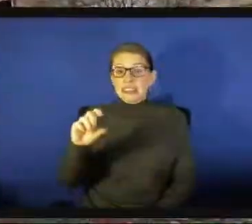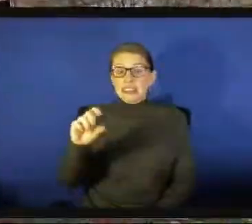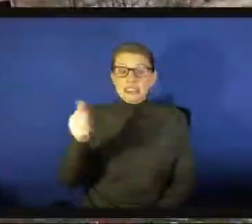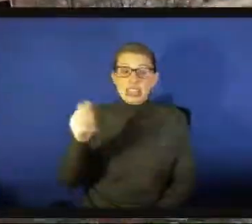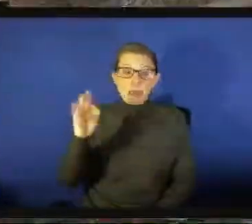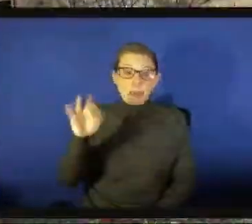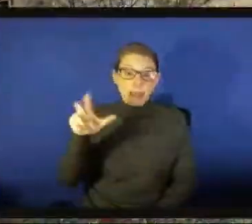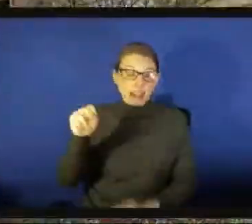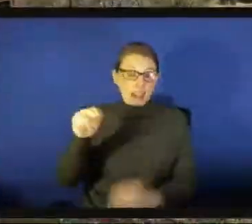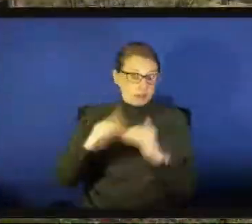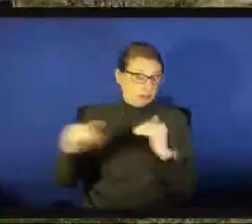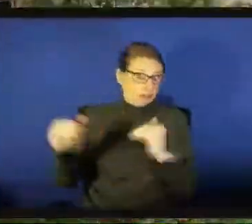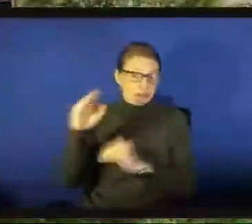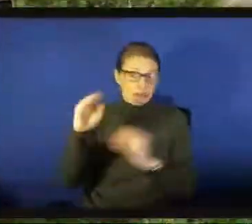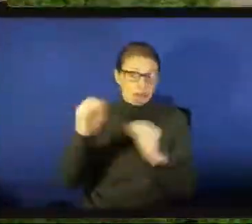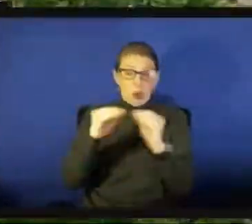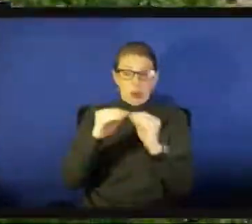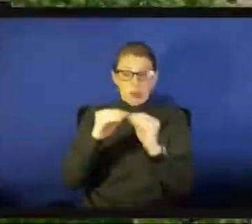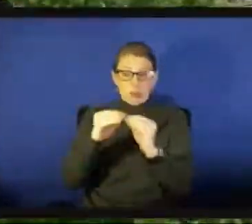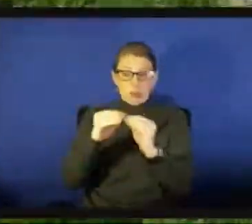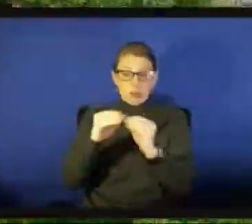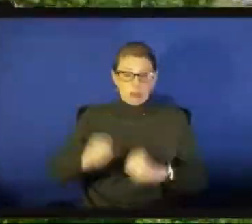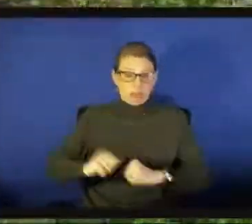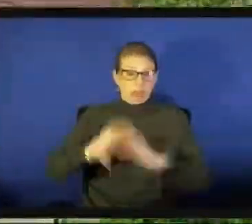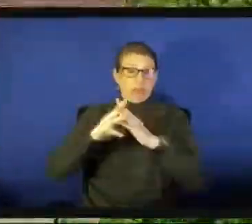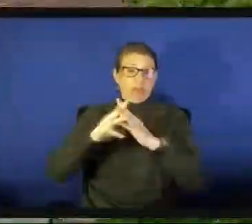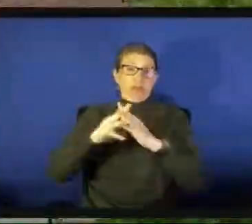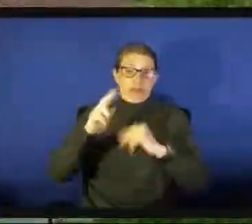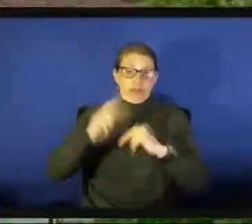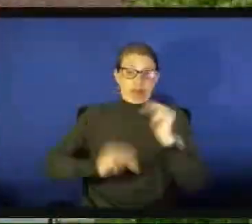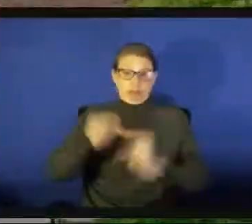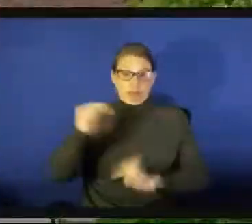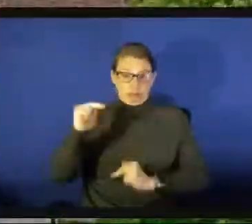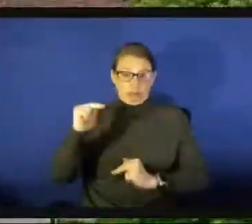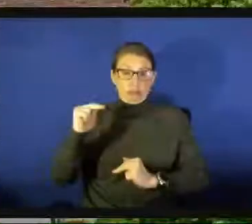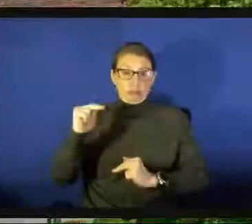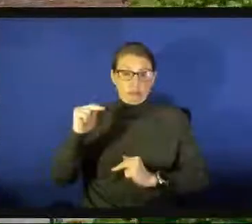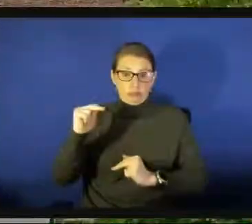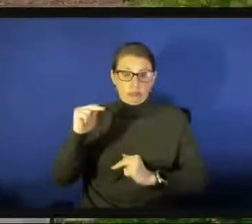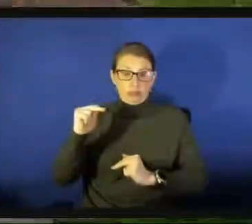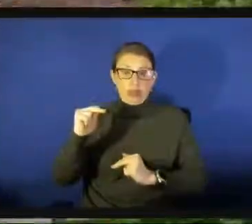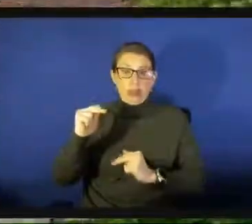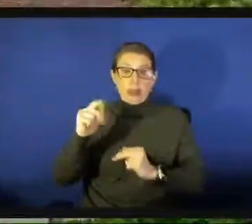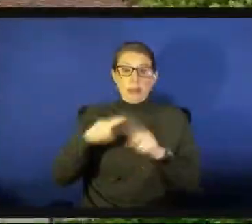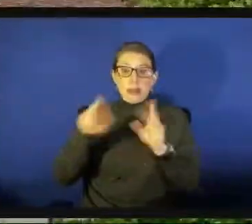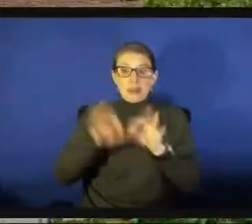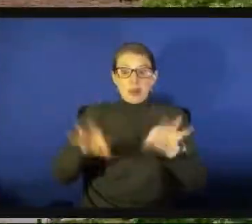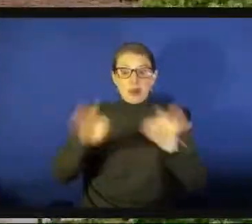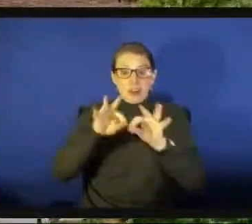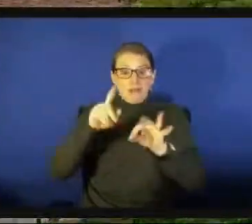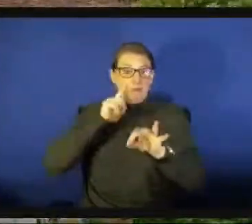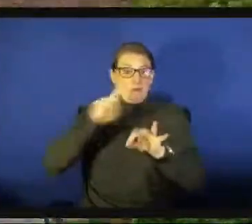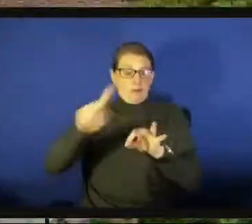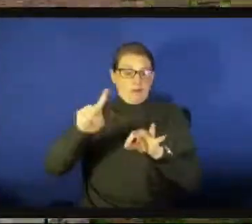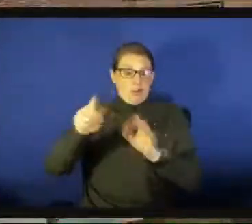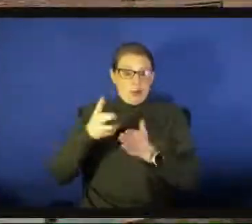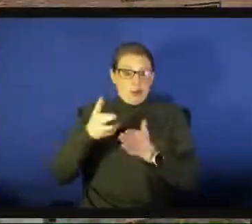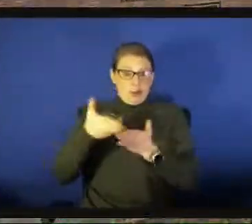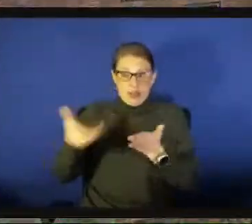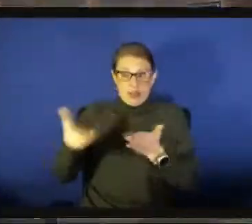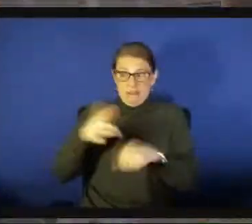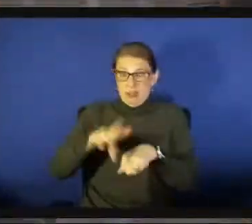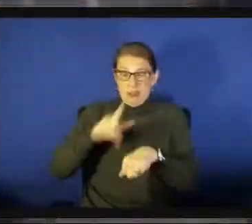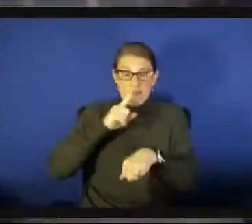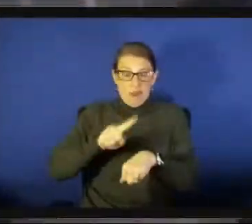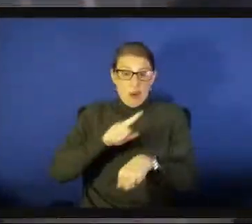That's why it's so rare, but I think it's really important for us to have this resource for the cancer patients in this area. And I think our health